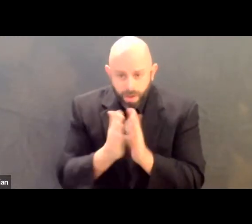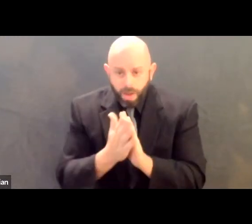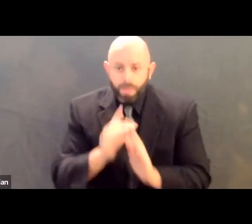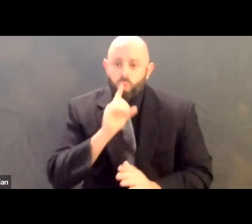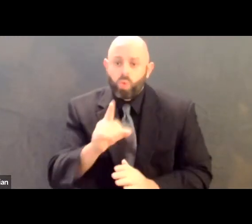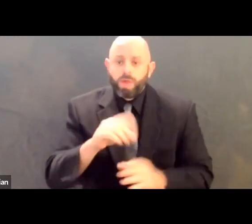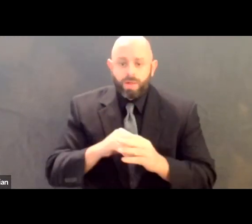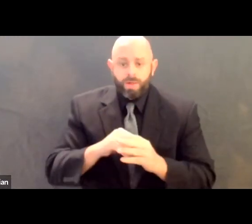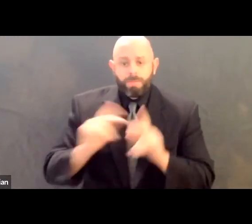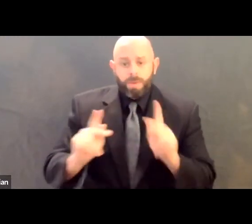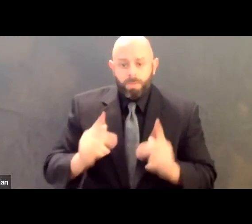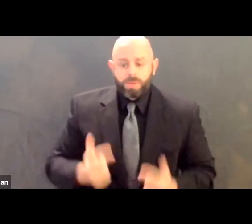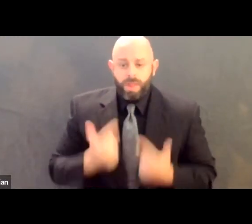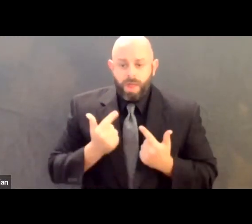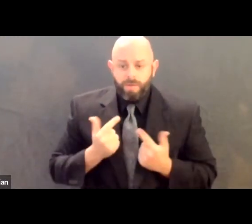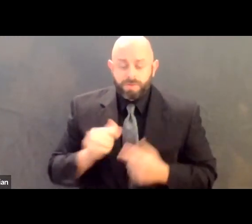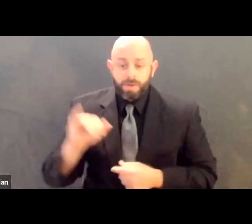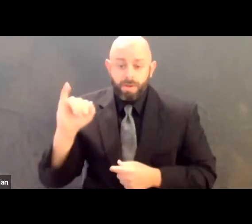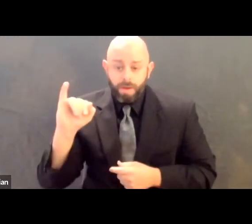1973, IDEA,